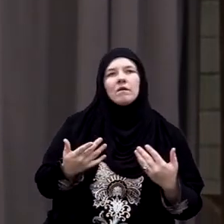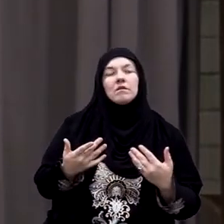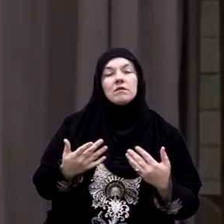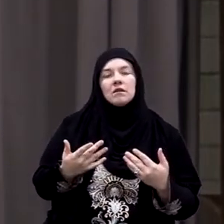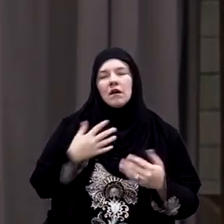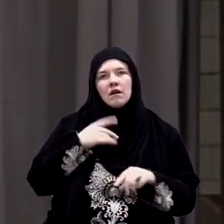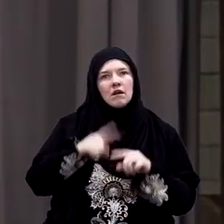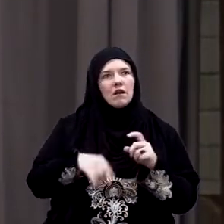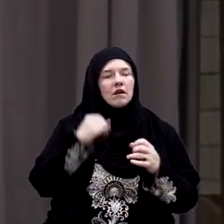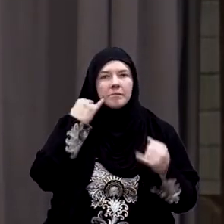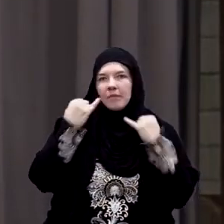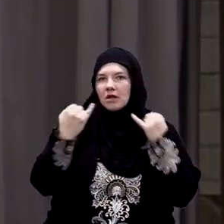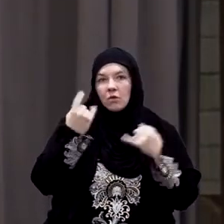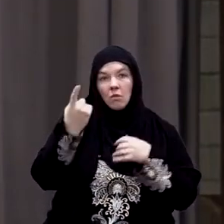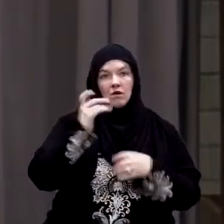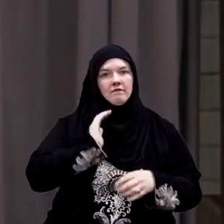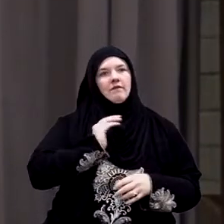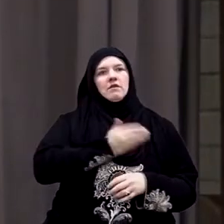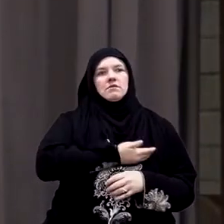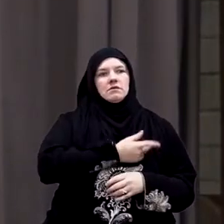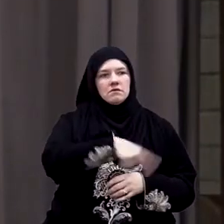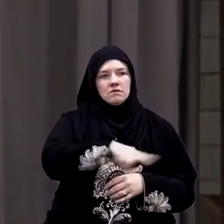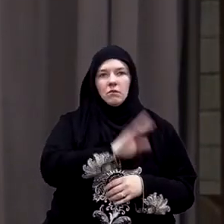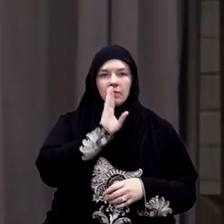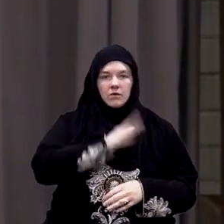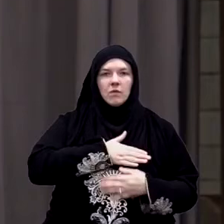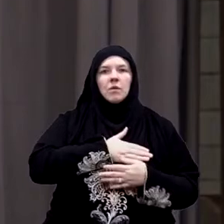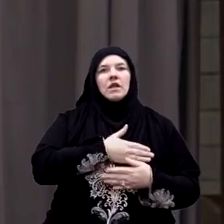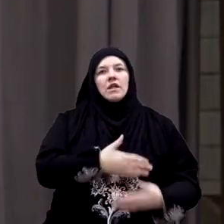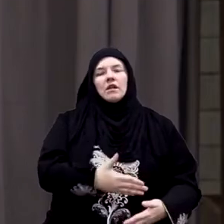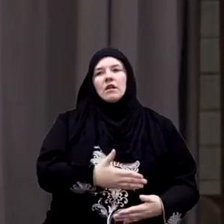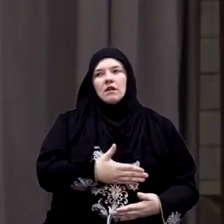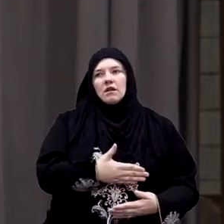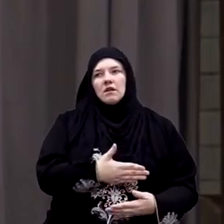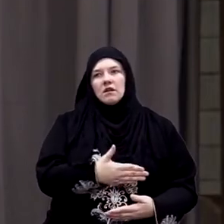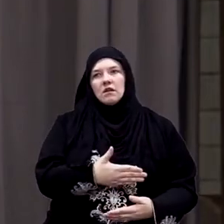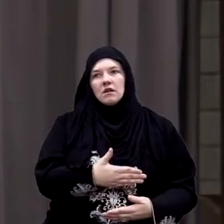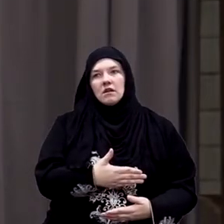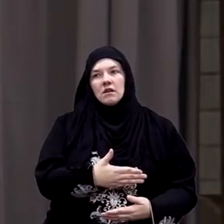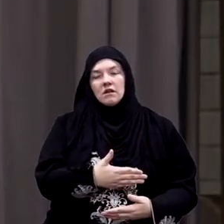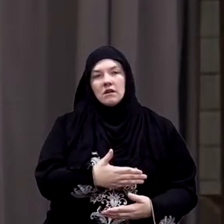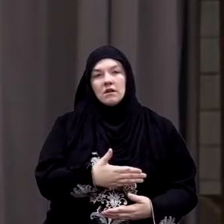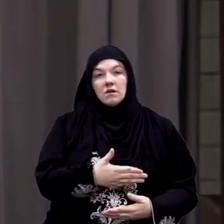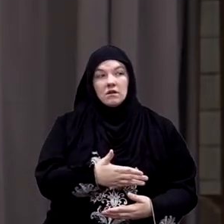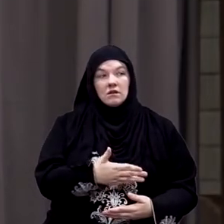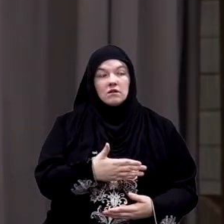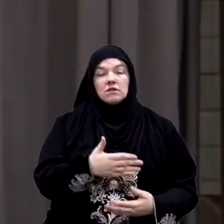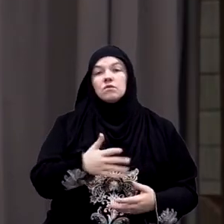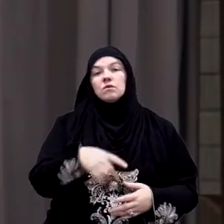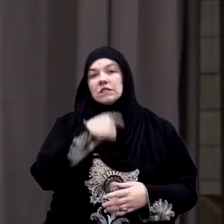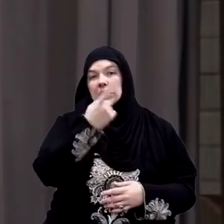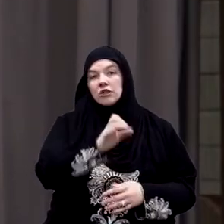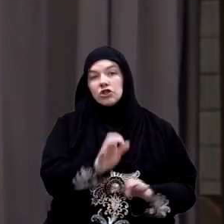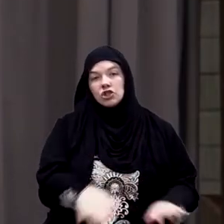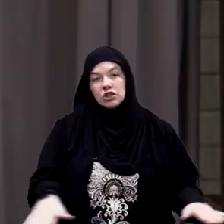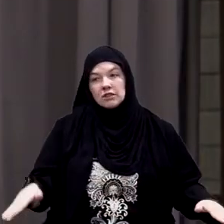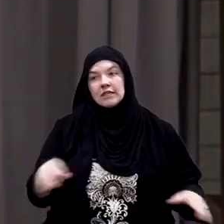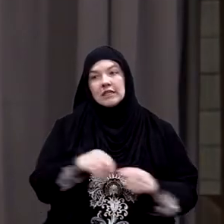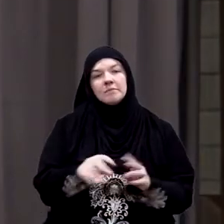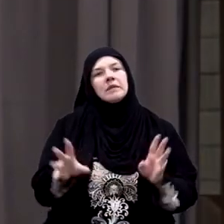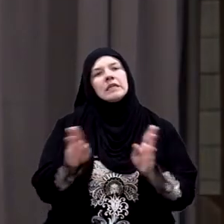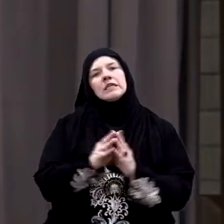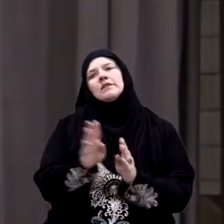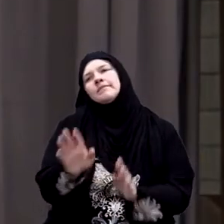And I can't imagine one of us would be open and dare himself to tell his children in a